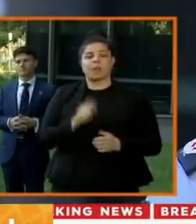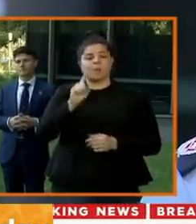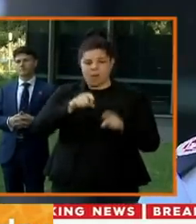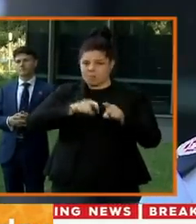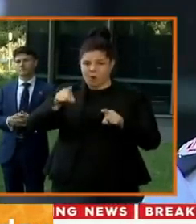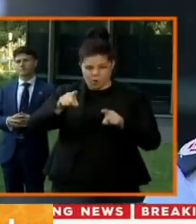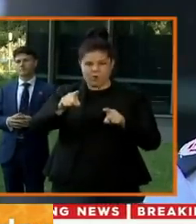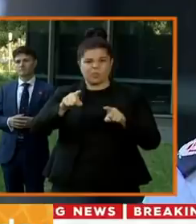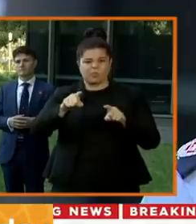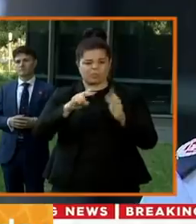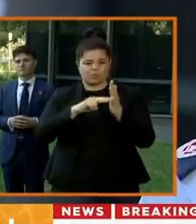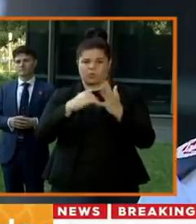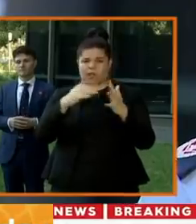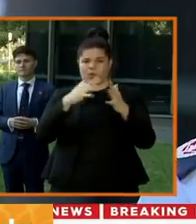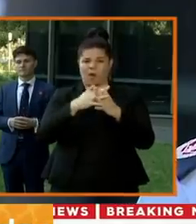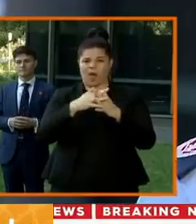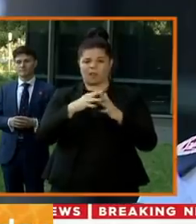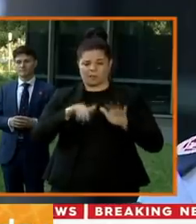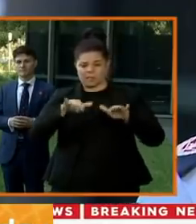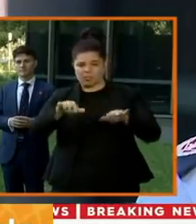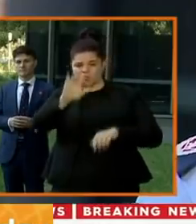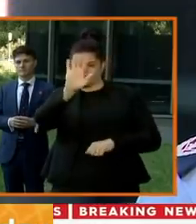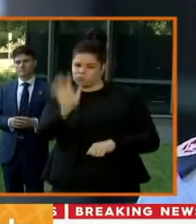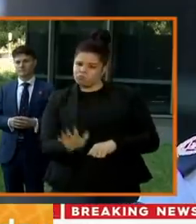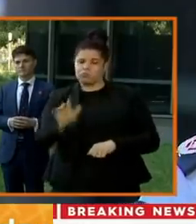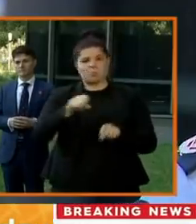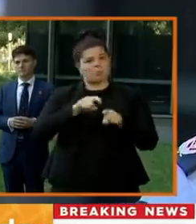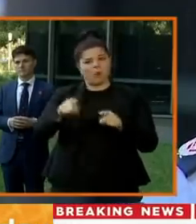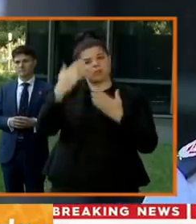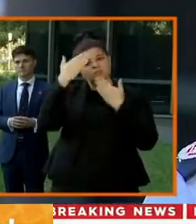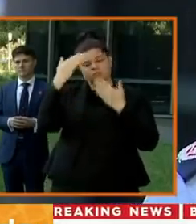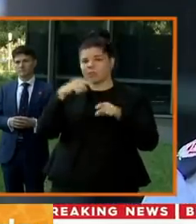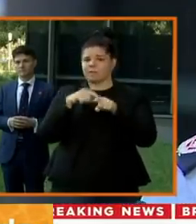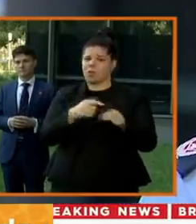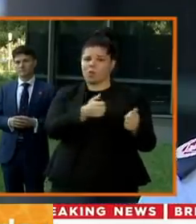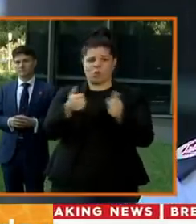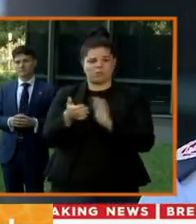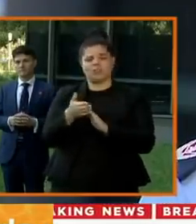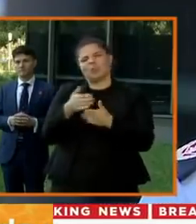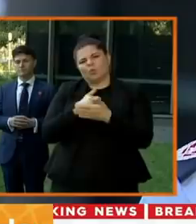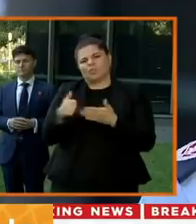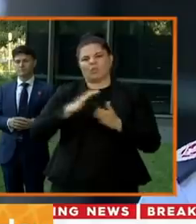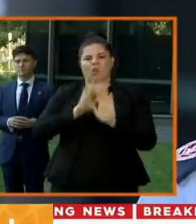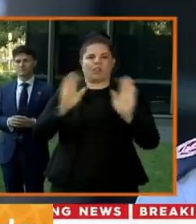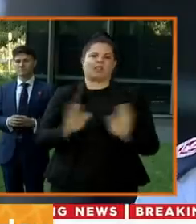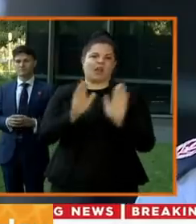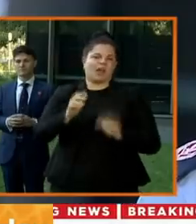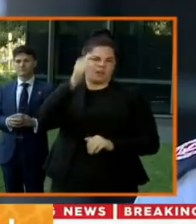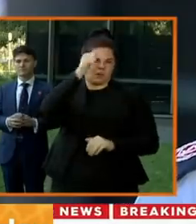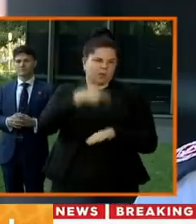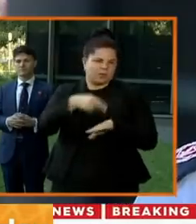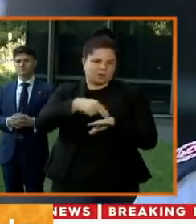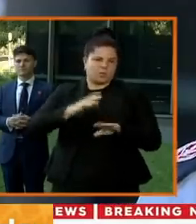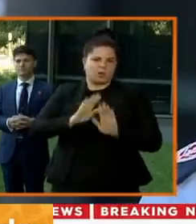that would normally be busy with holiday makers. So I thank all the people of New South Wales for coming on that journey. But it